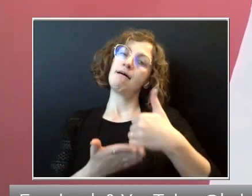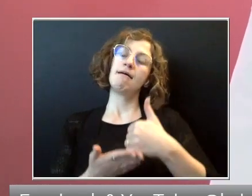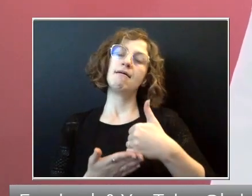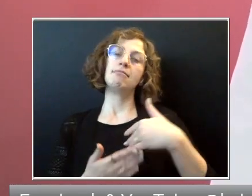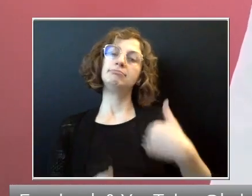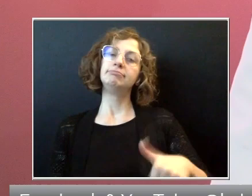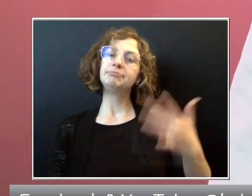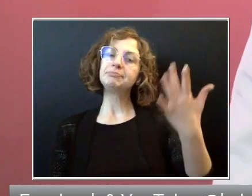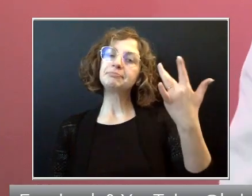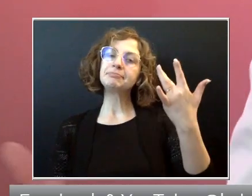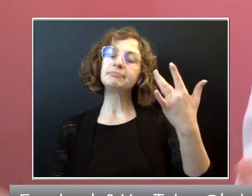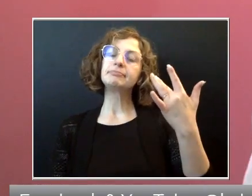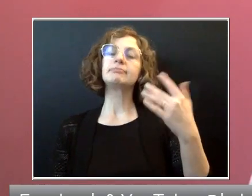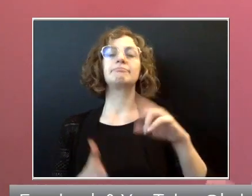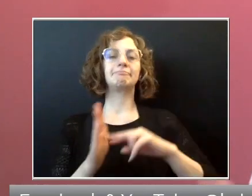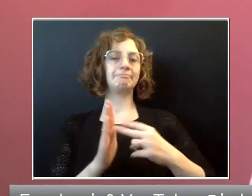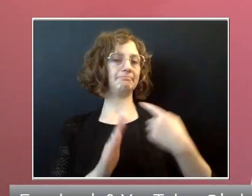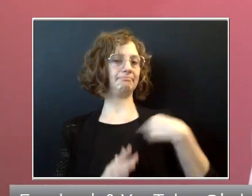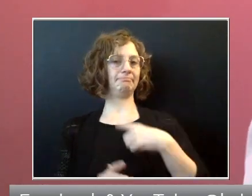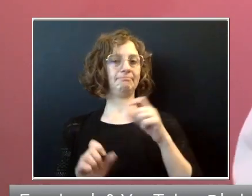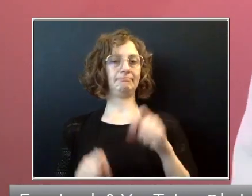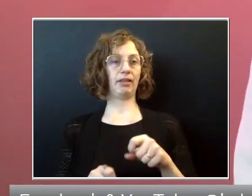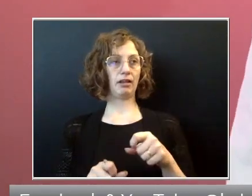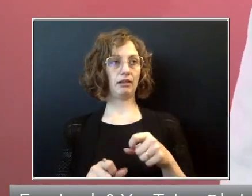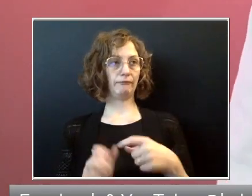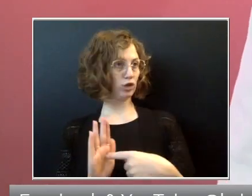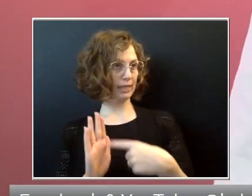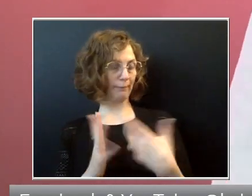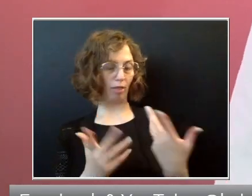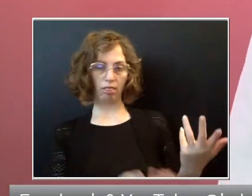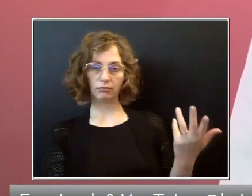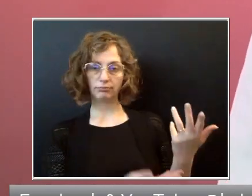then, for instance, with your kids,